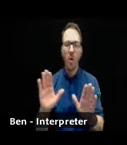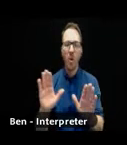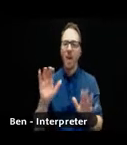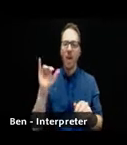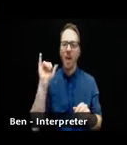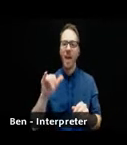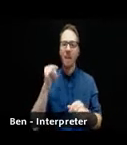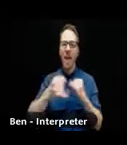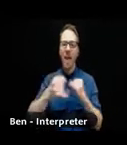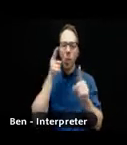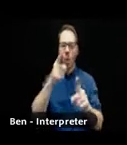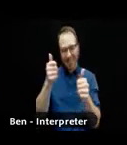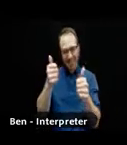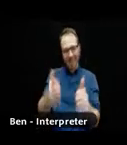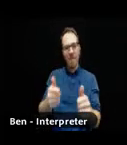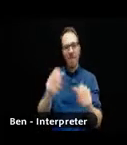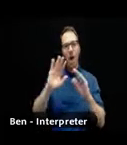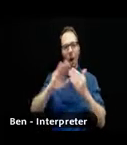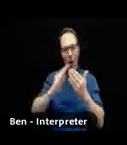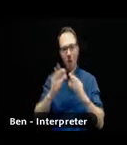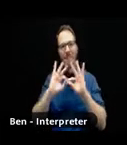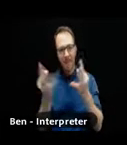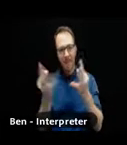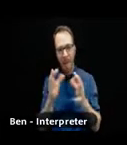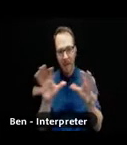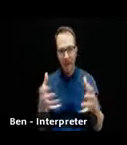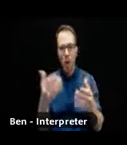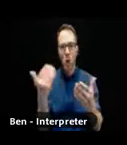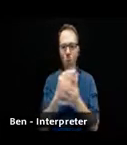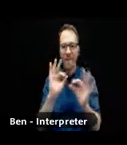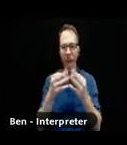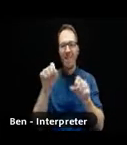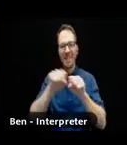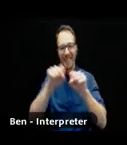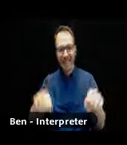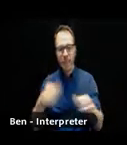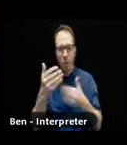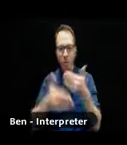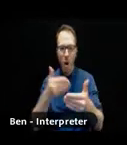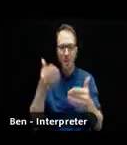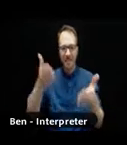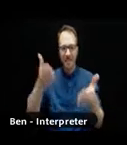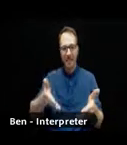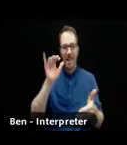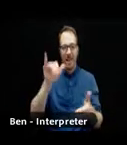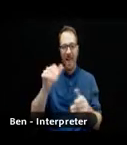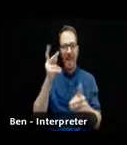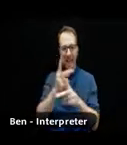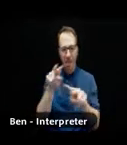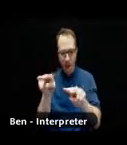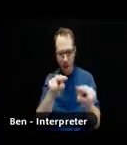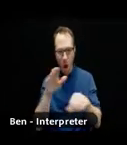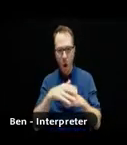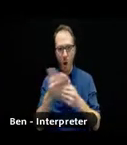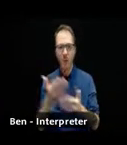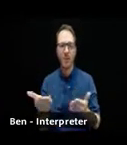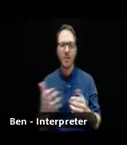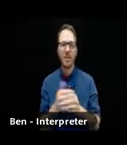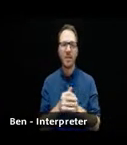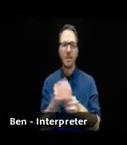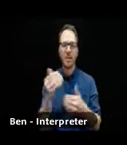goal, is that we create new family systems and processes that keep an eye on things moving